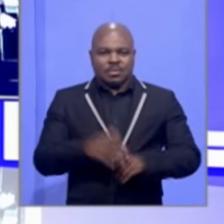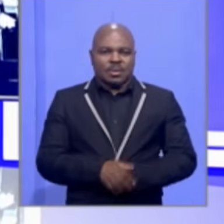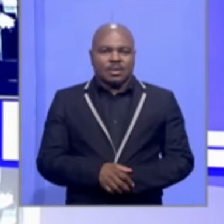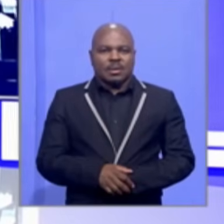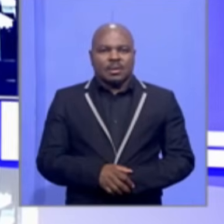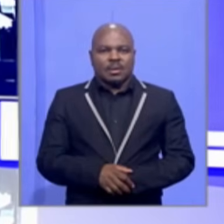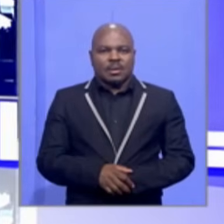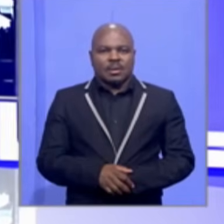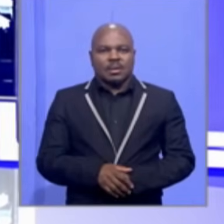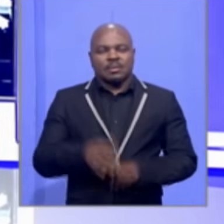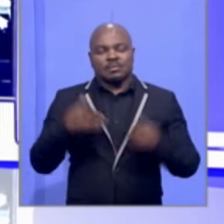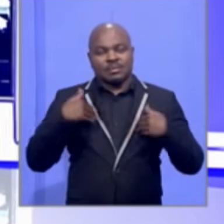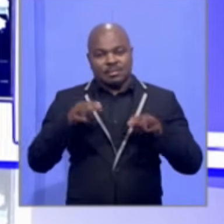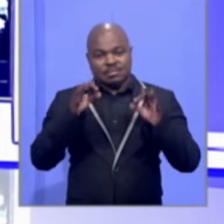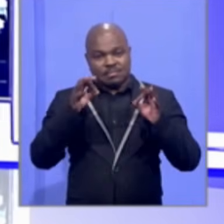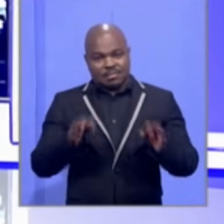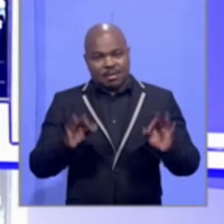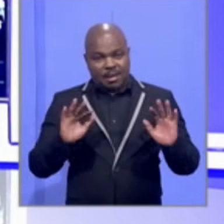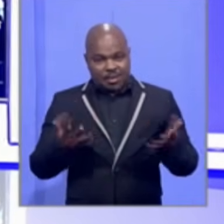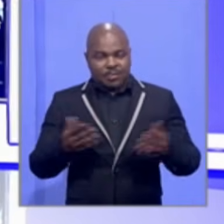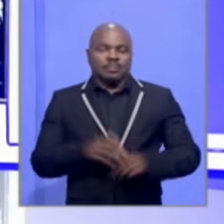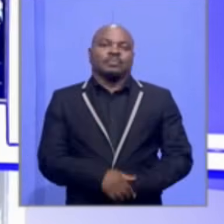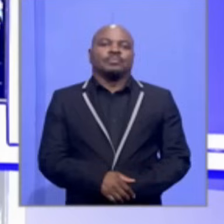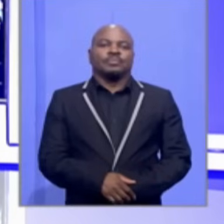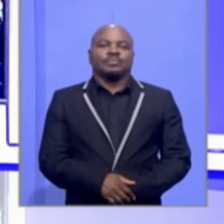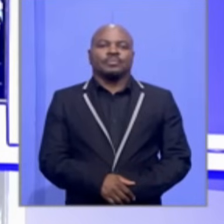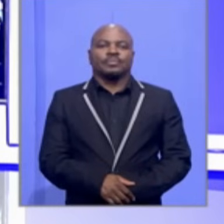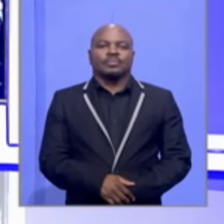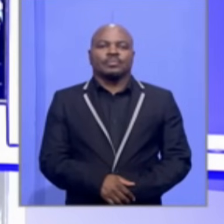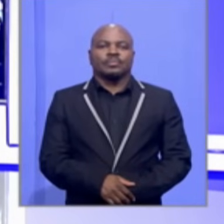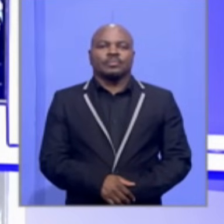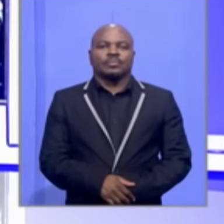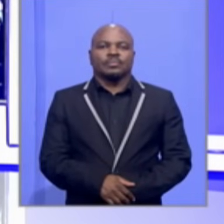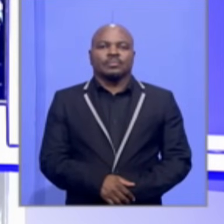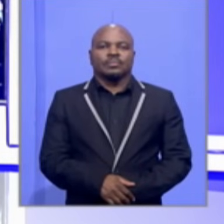la le jwalo ha hle re thakgwe ka tsona ka tsela e latelang.